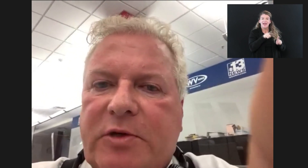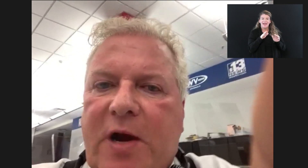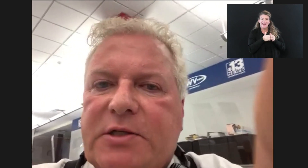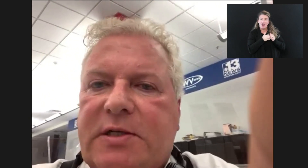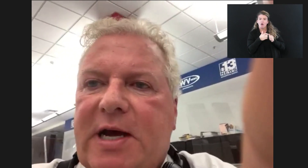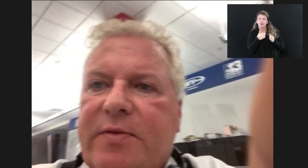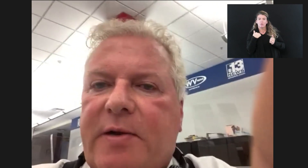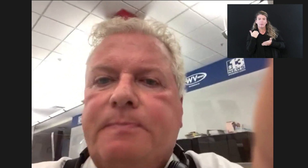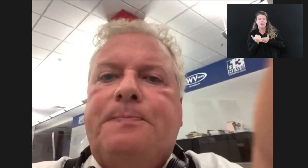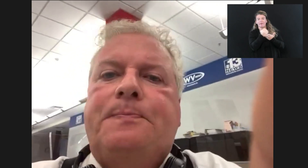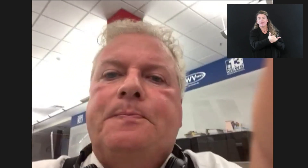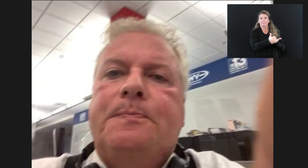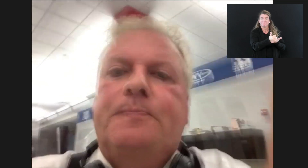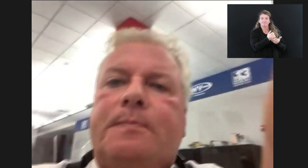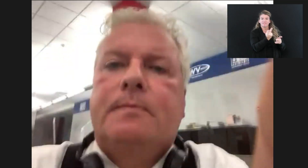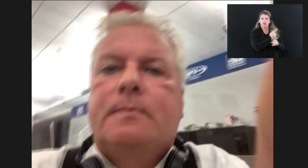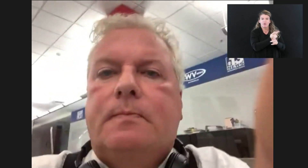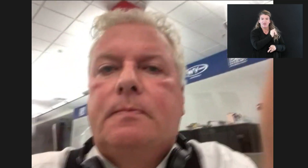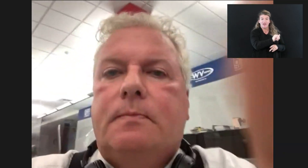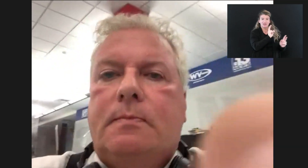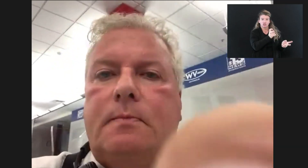help them address it down there?